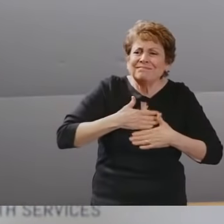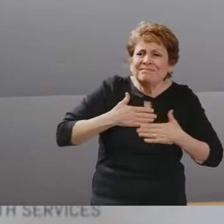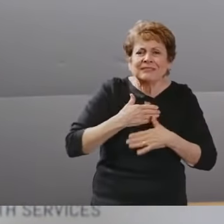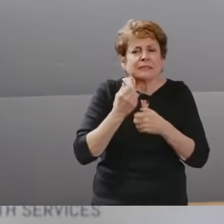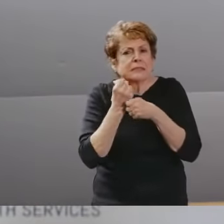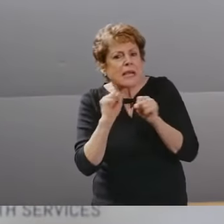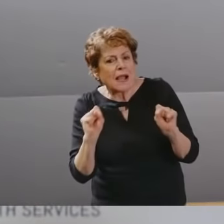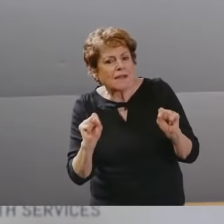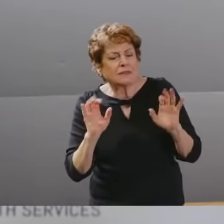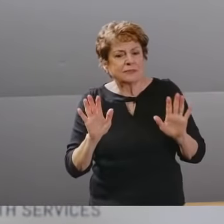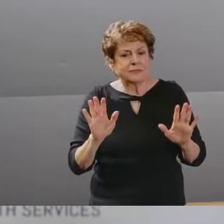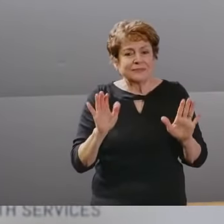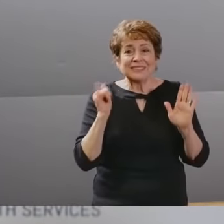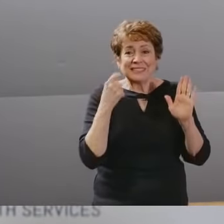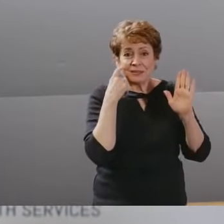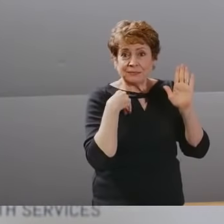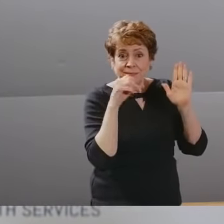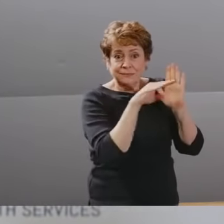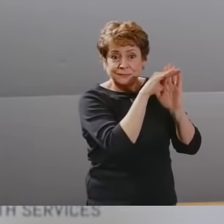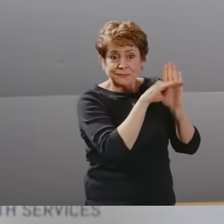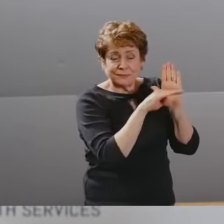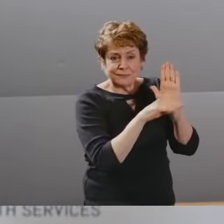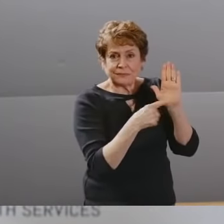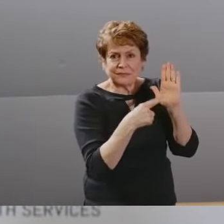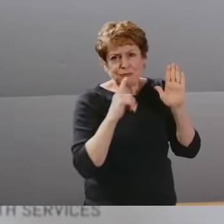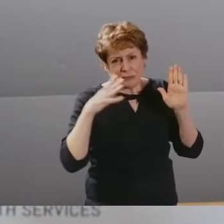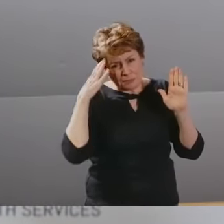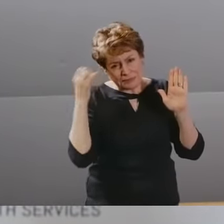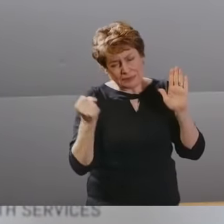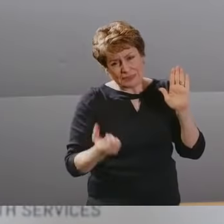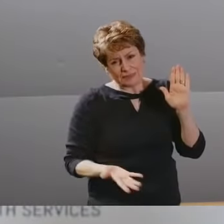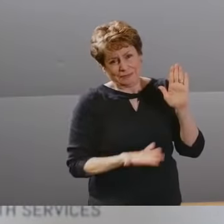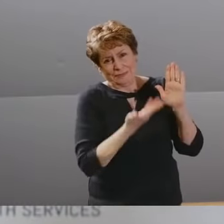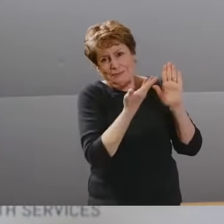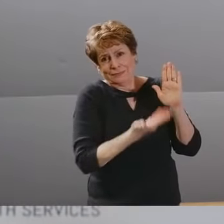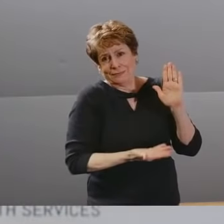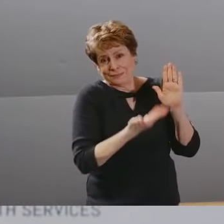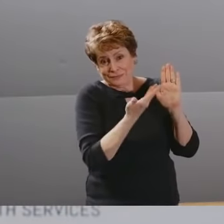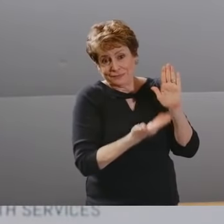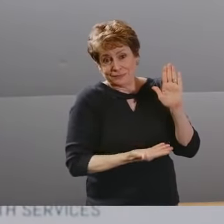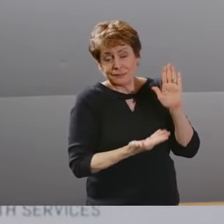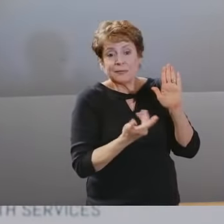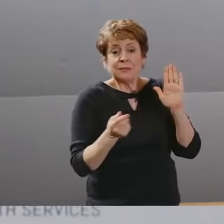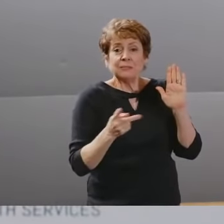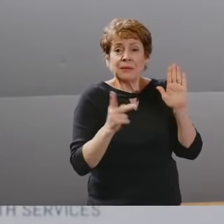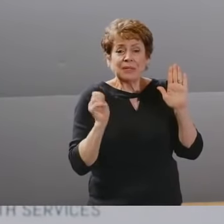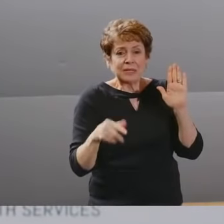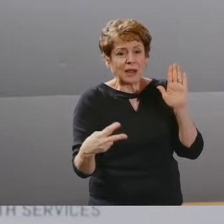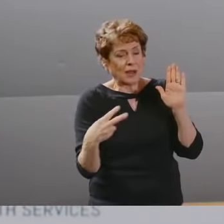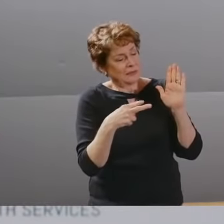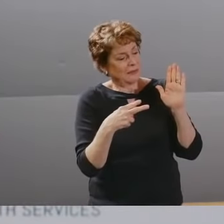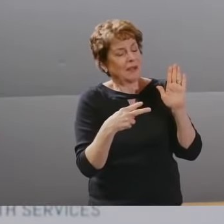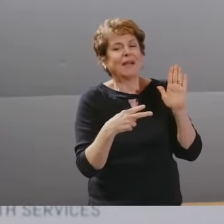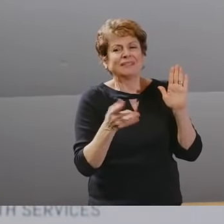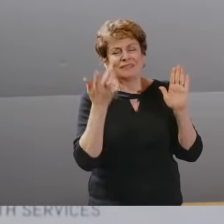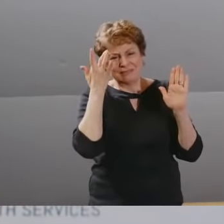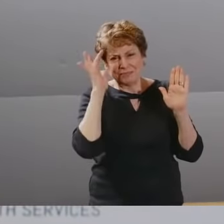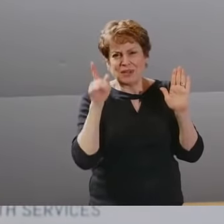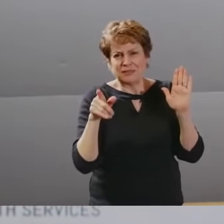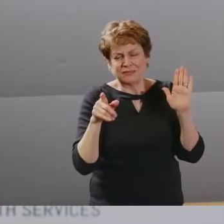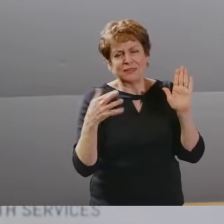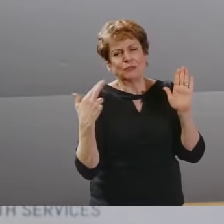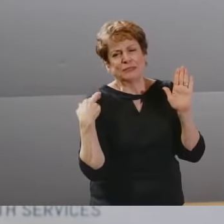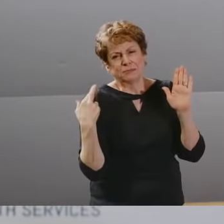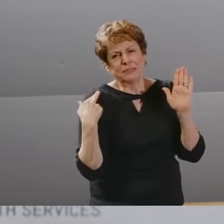provided is pure common sense. We're asking the public to be smart and to be responsible by